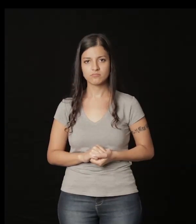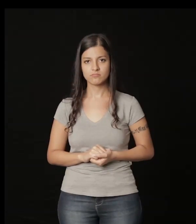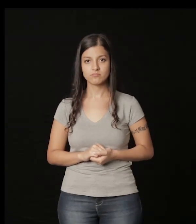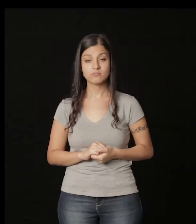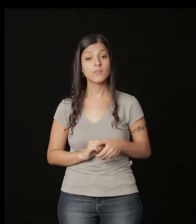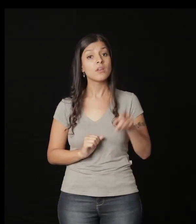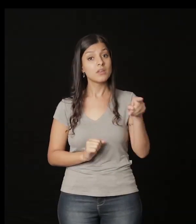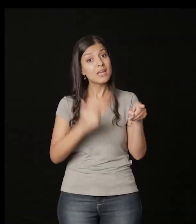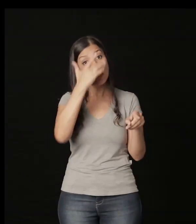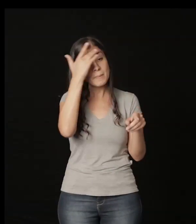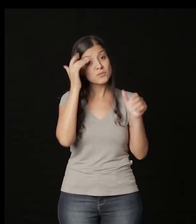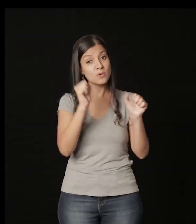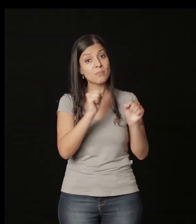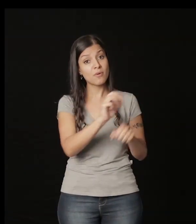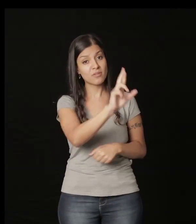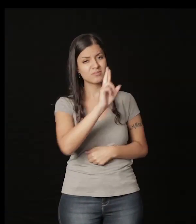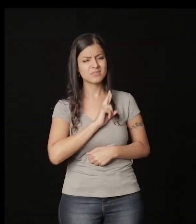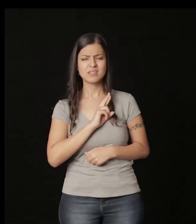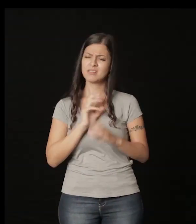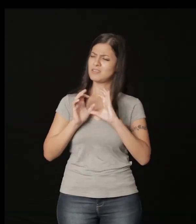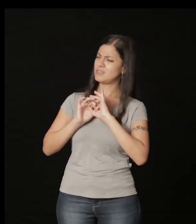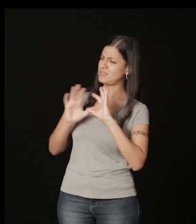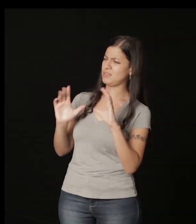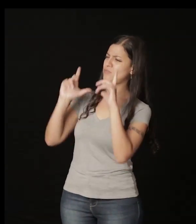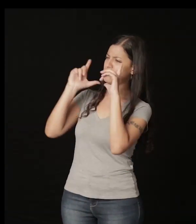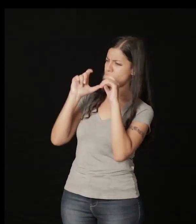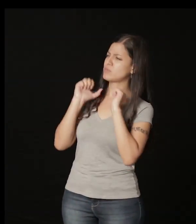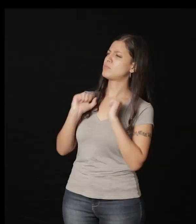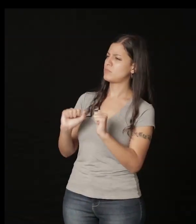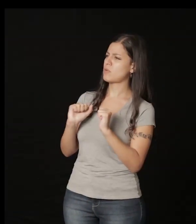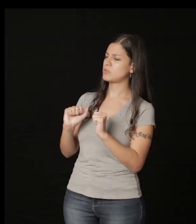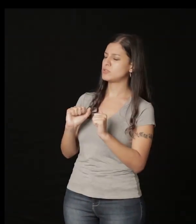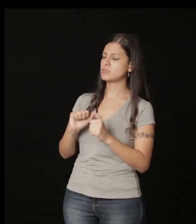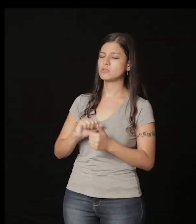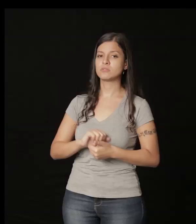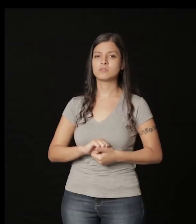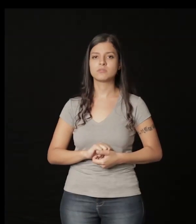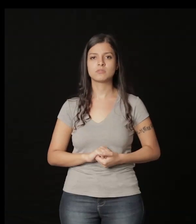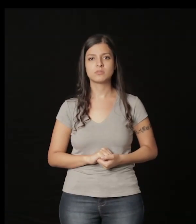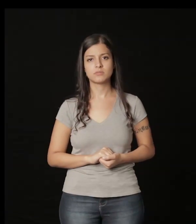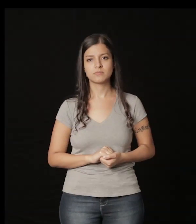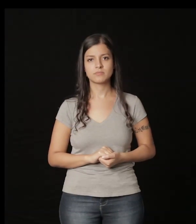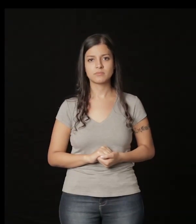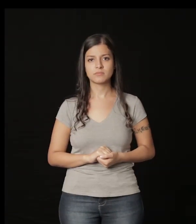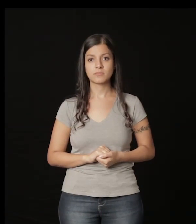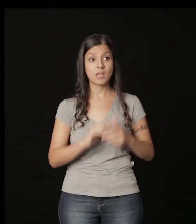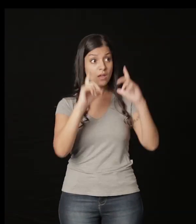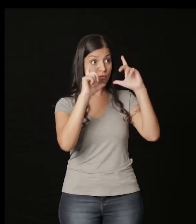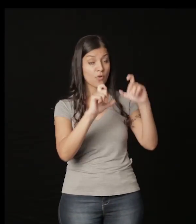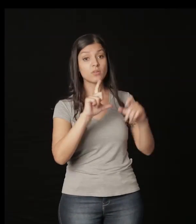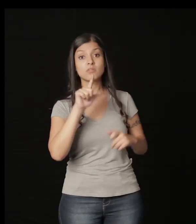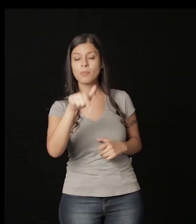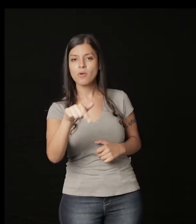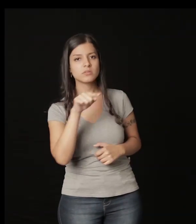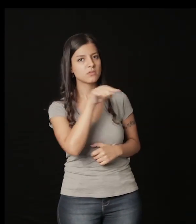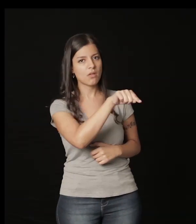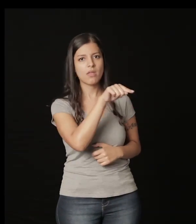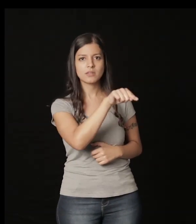know, say, yes, you can take my picture, but then when it comes to it, they can't compose themselves.